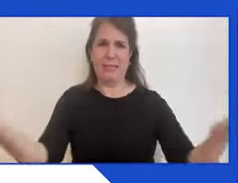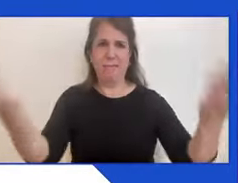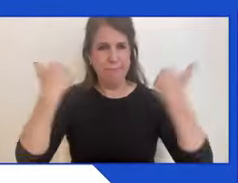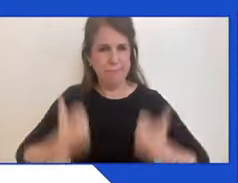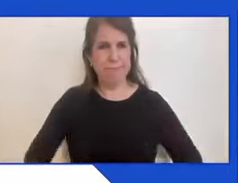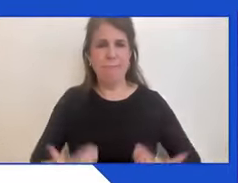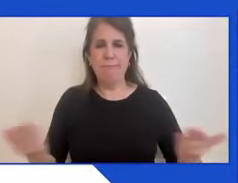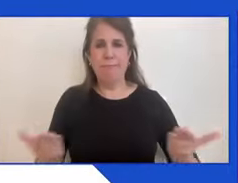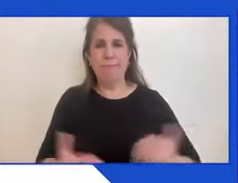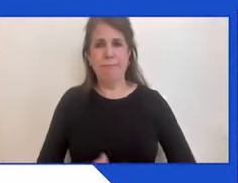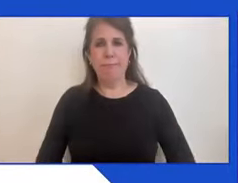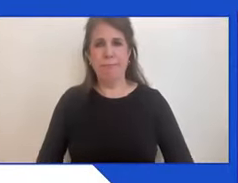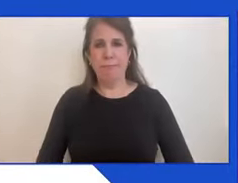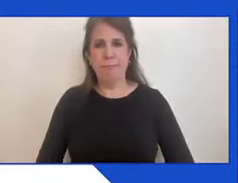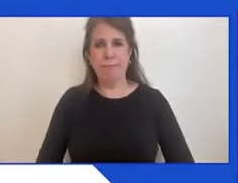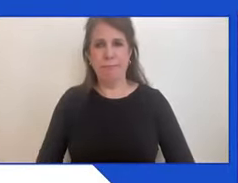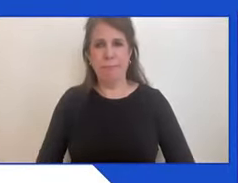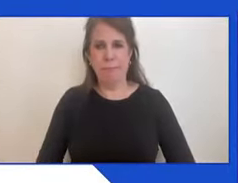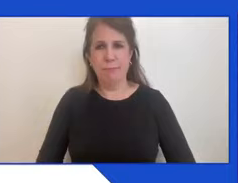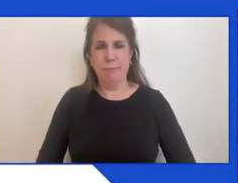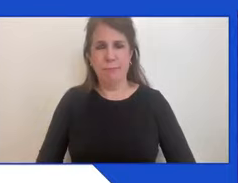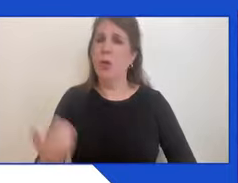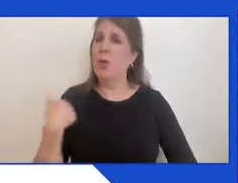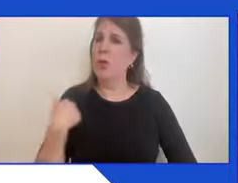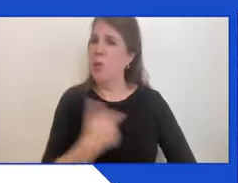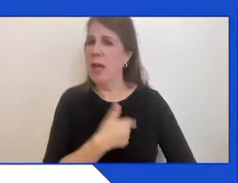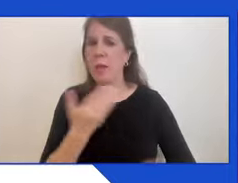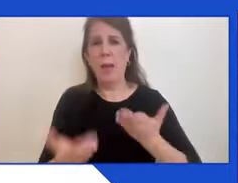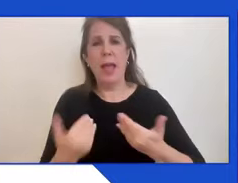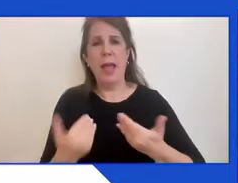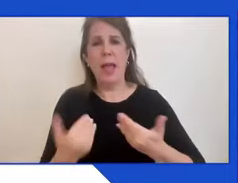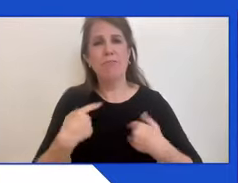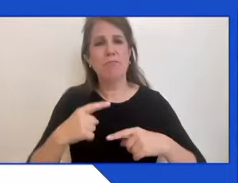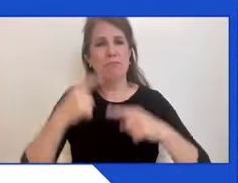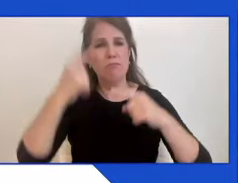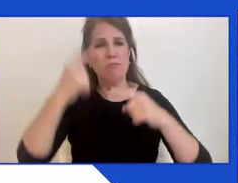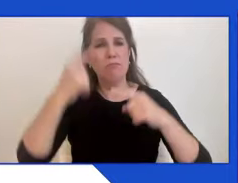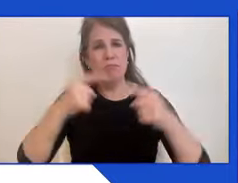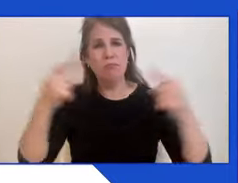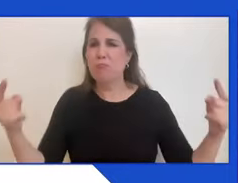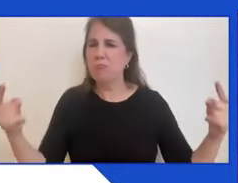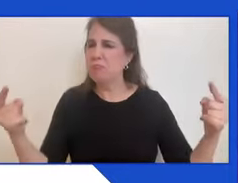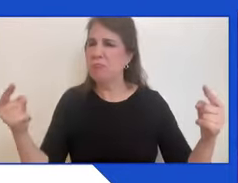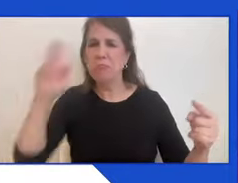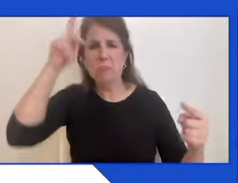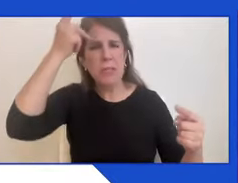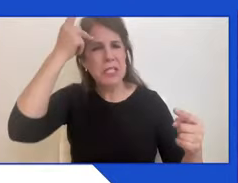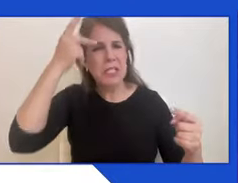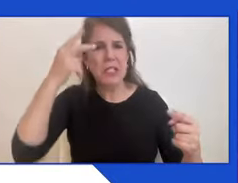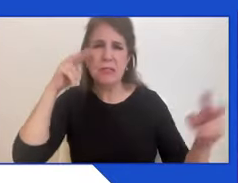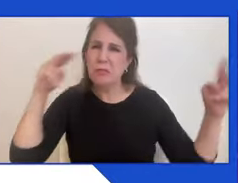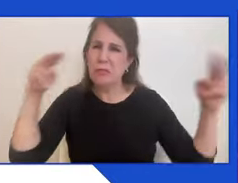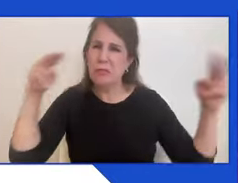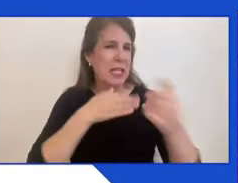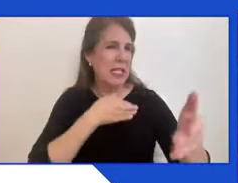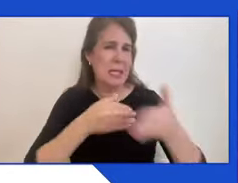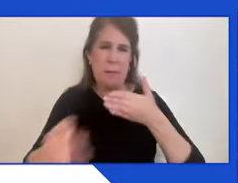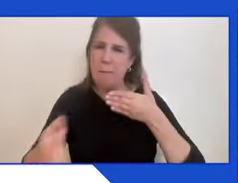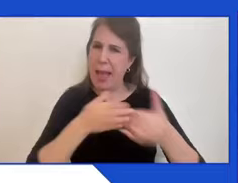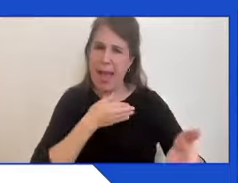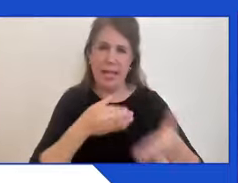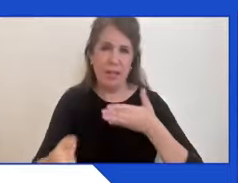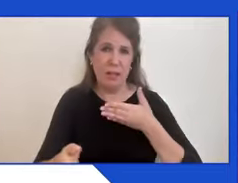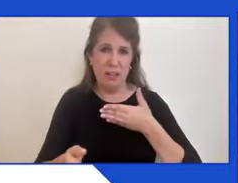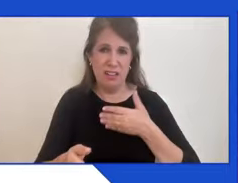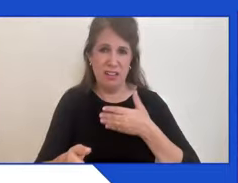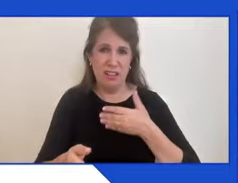Now, whatever our different political beliefs and views are about what's happening overseas, you do not have to support all